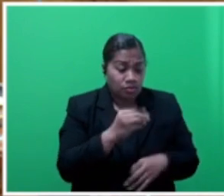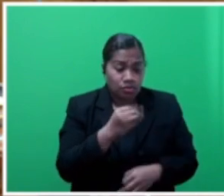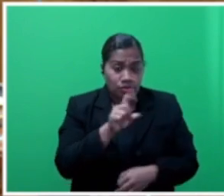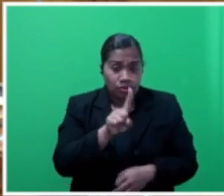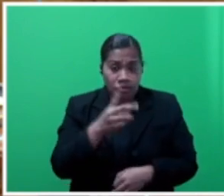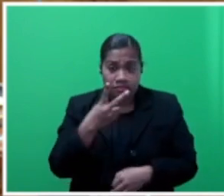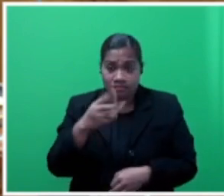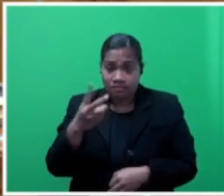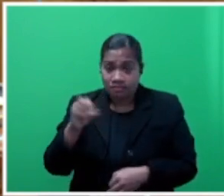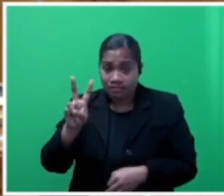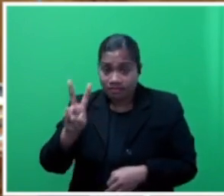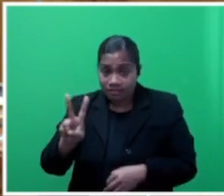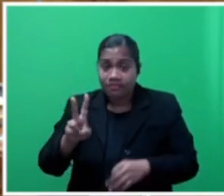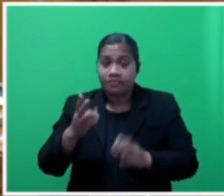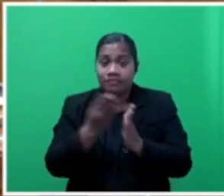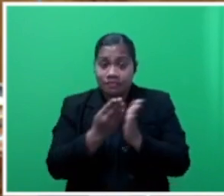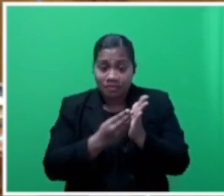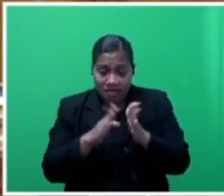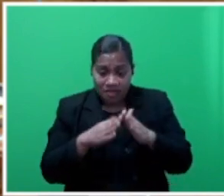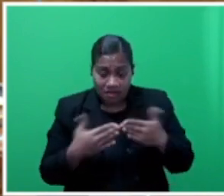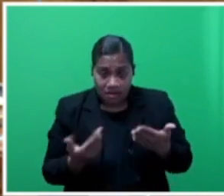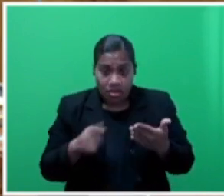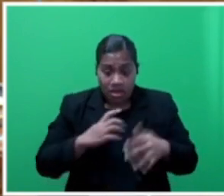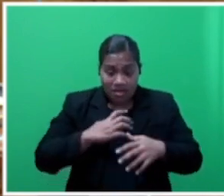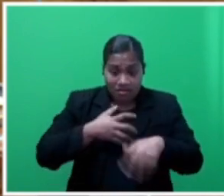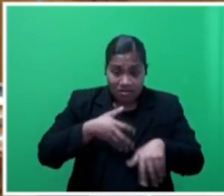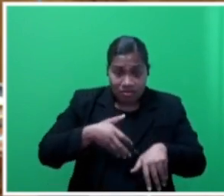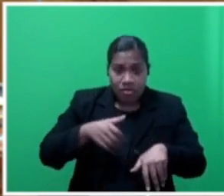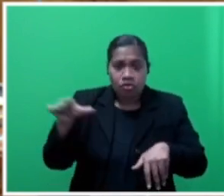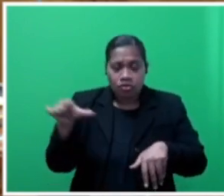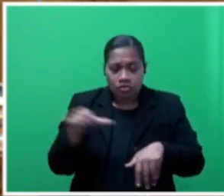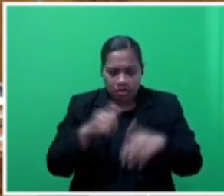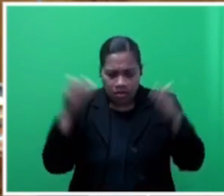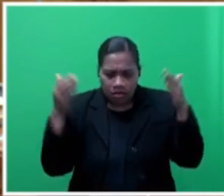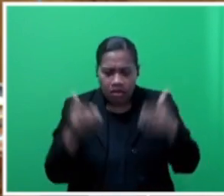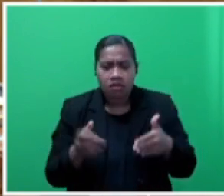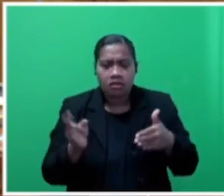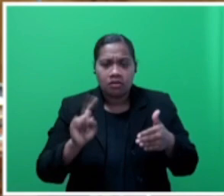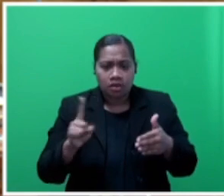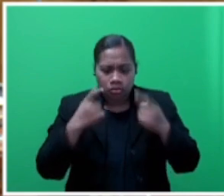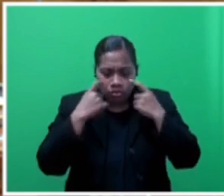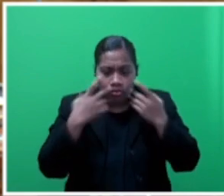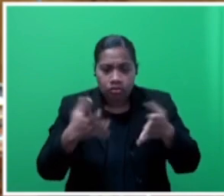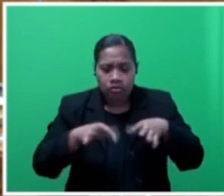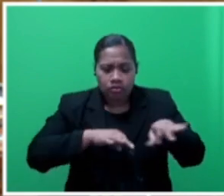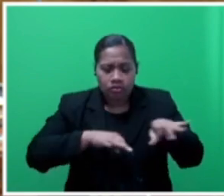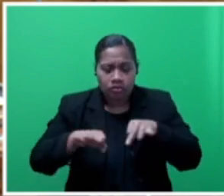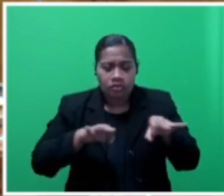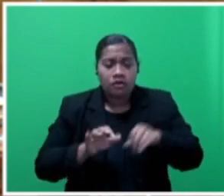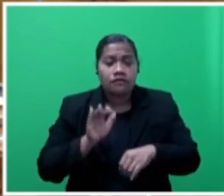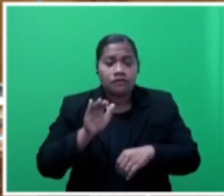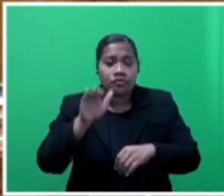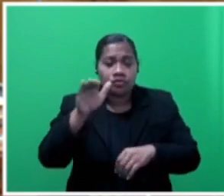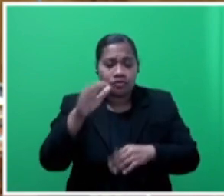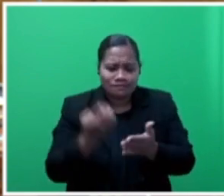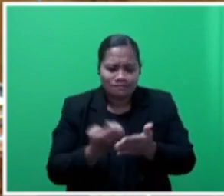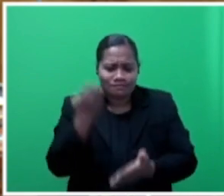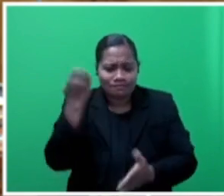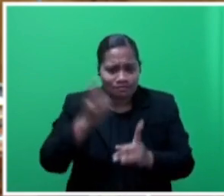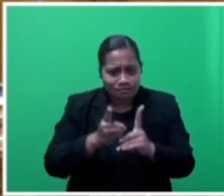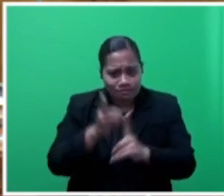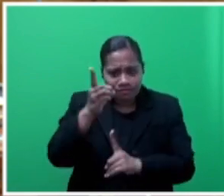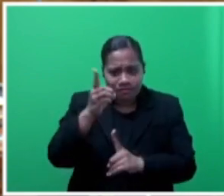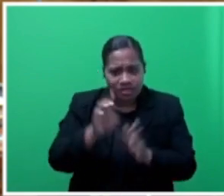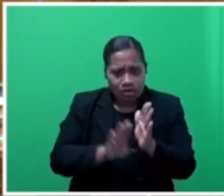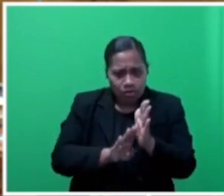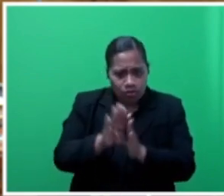now that this adjustment could have aimed to materialize and reflect a plan for future economic development and growth.